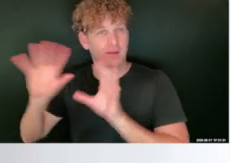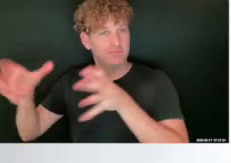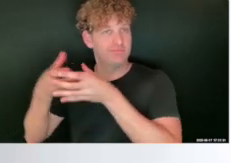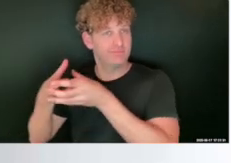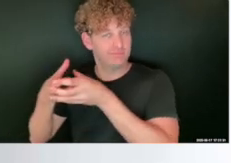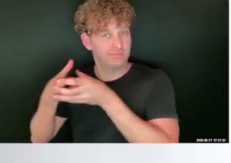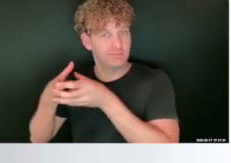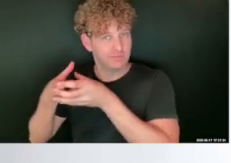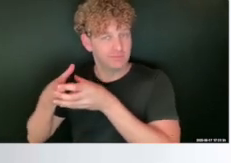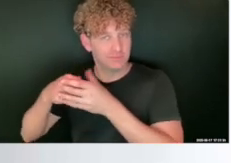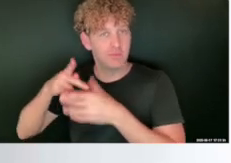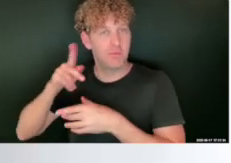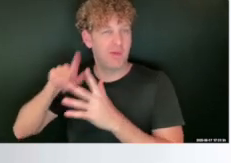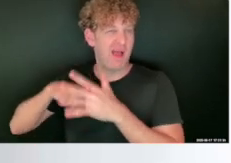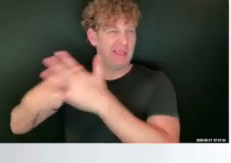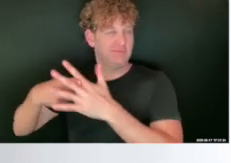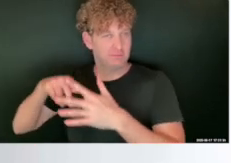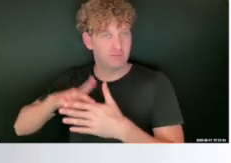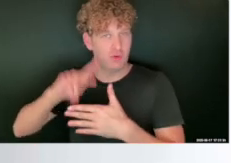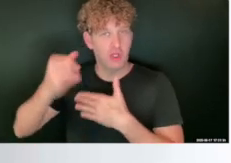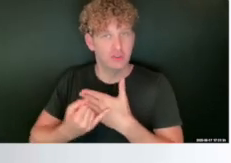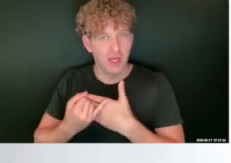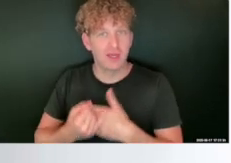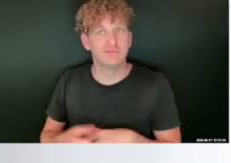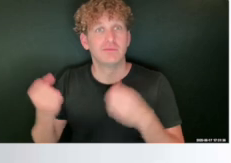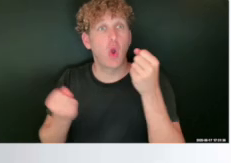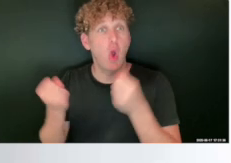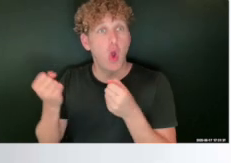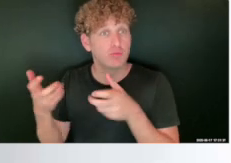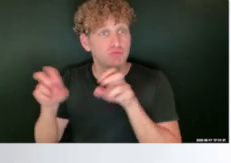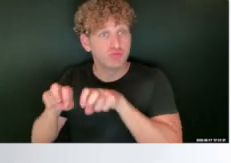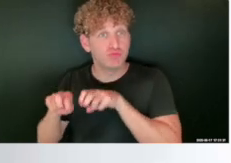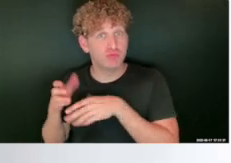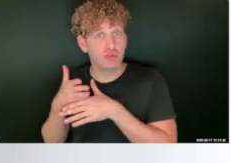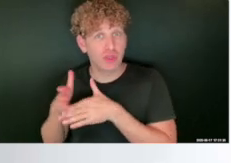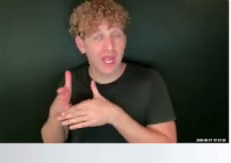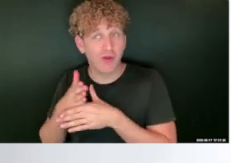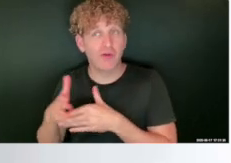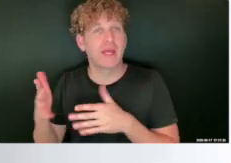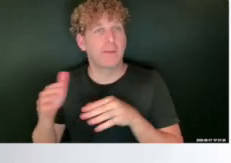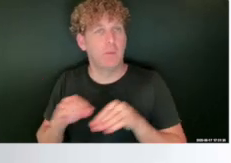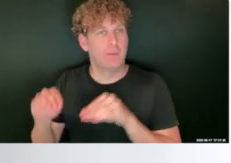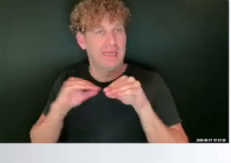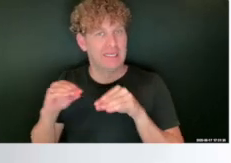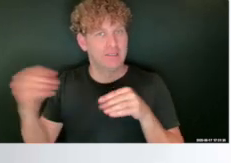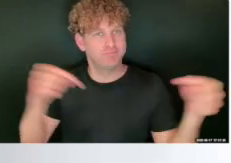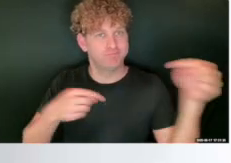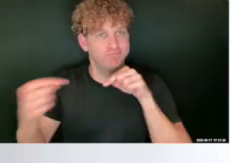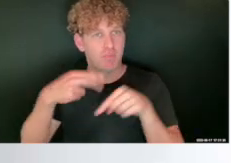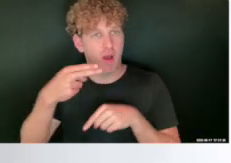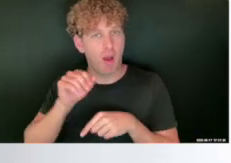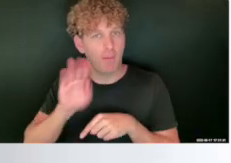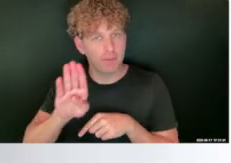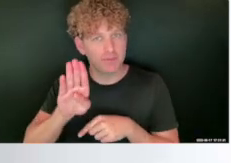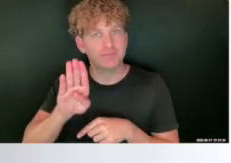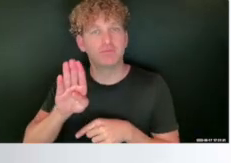The statewide Clean Mobility Options Voucher Pilot Program, or CMO, funds